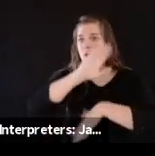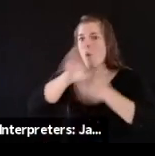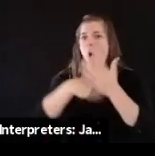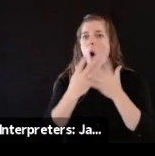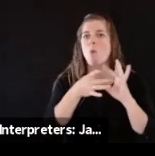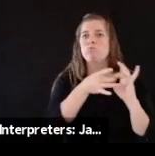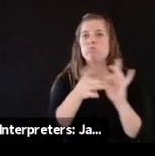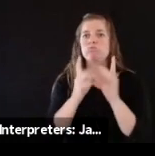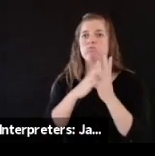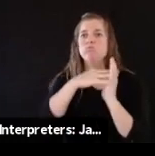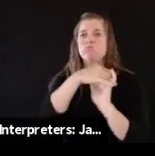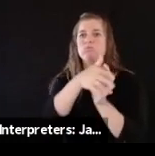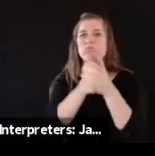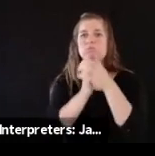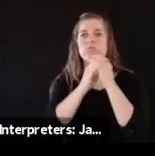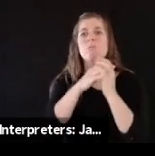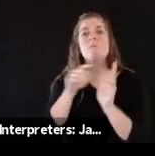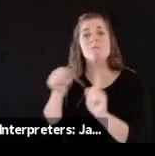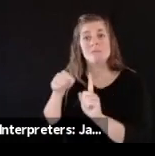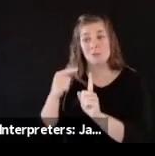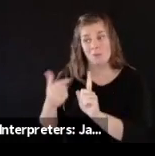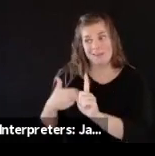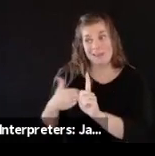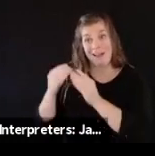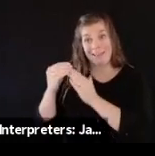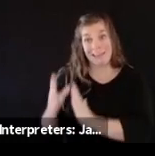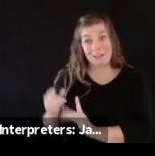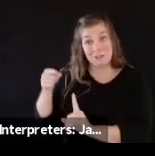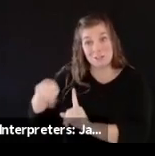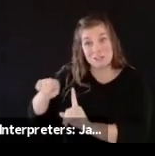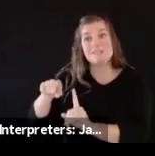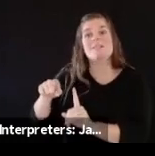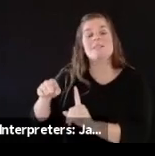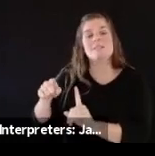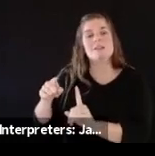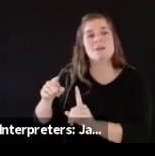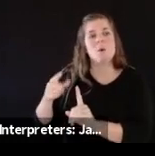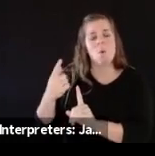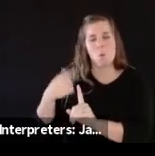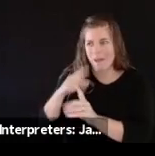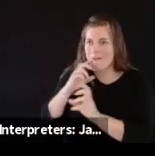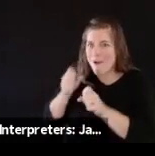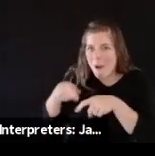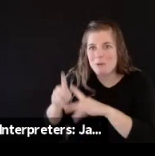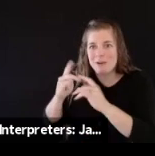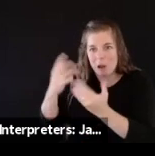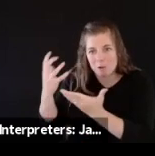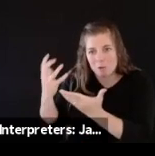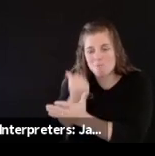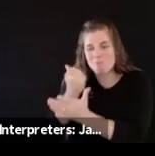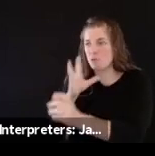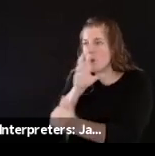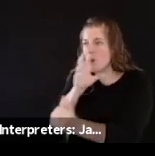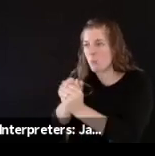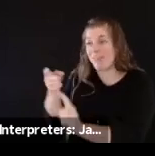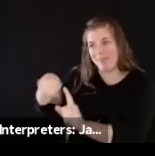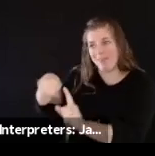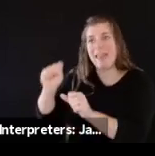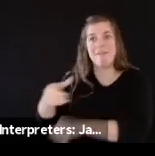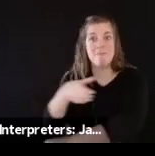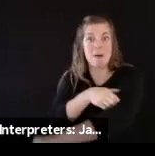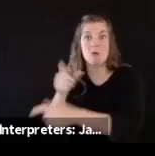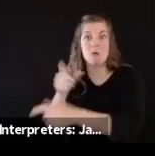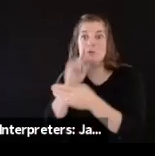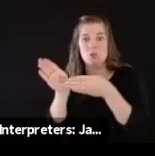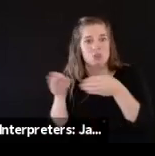these young minds, these young leaders that we have an opportunity to engage with, that they have the power to shift behaviors